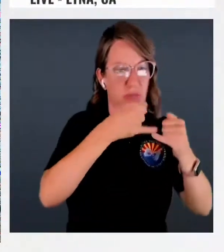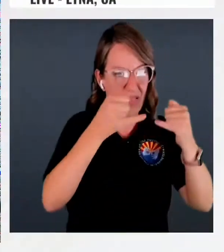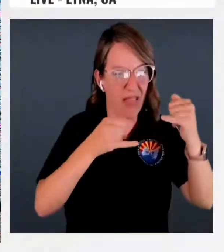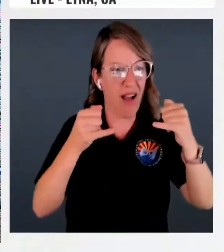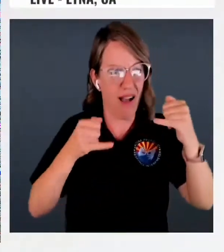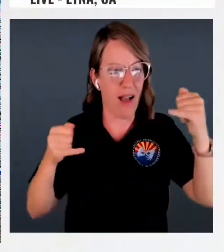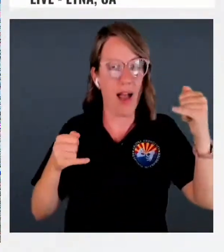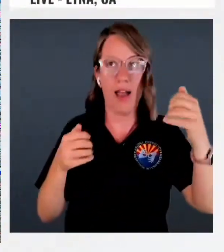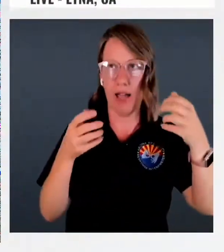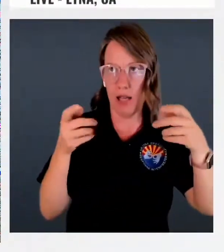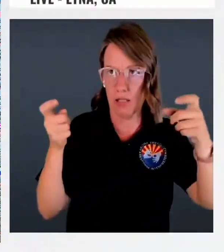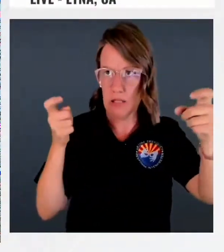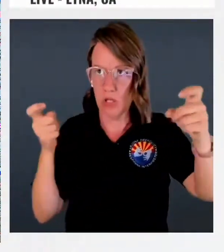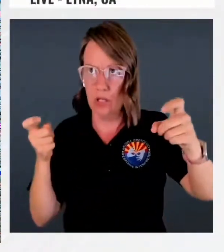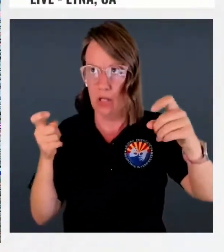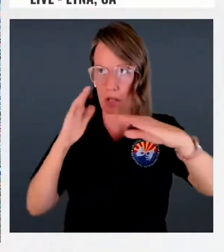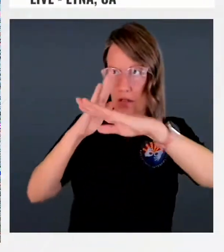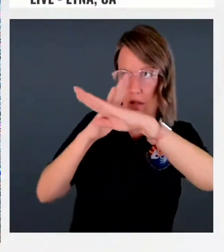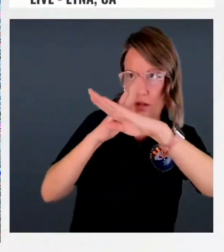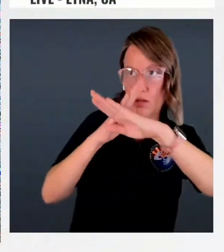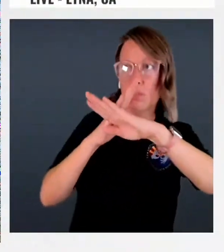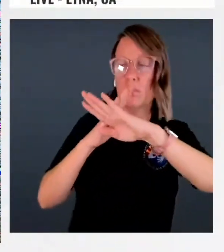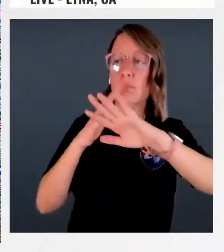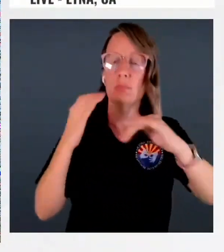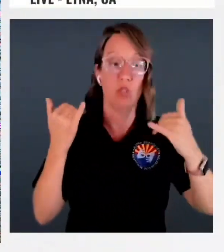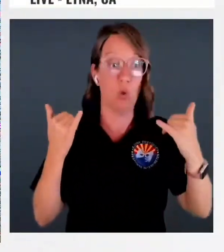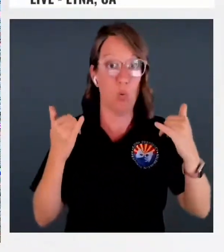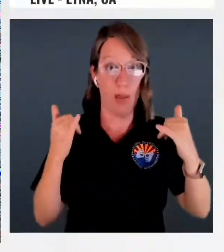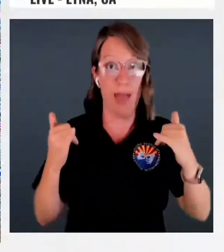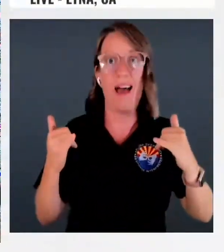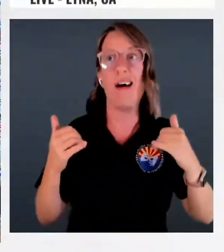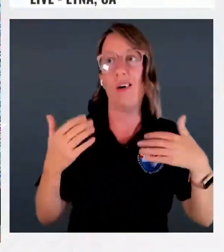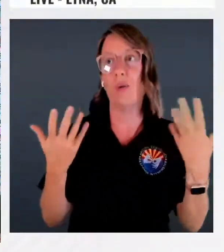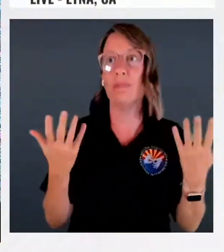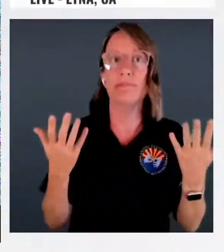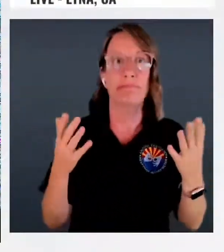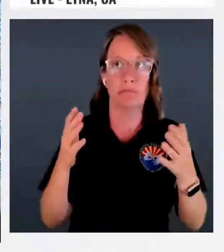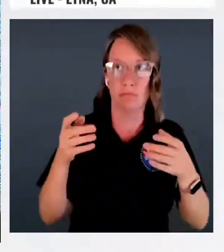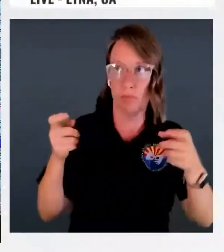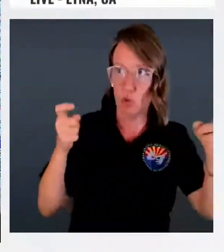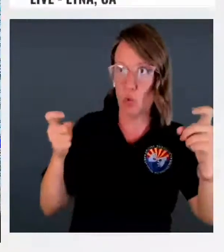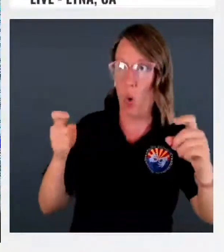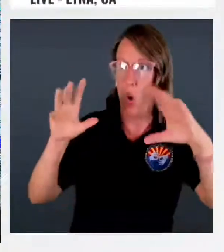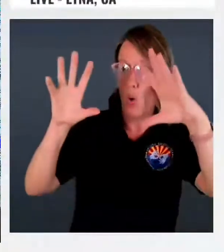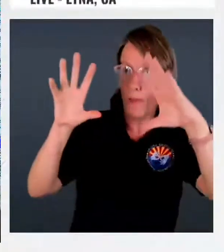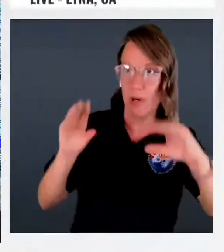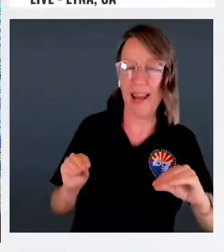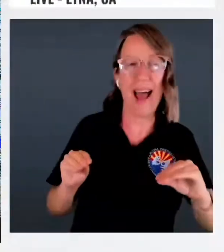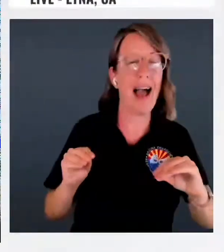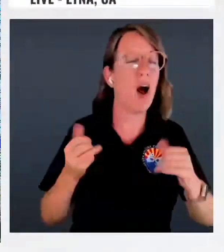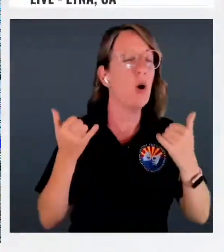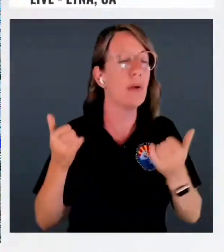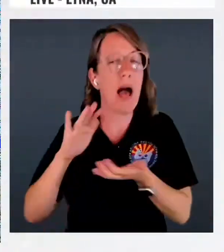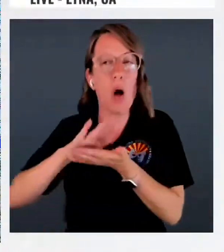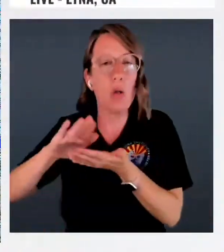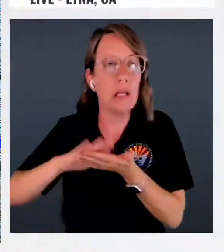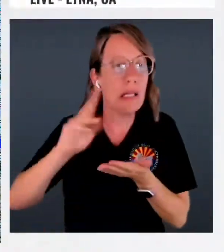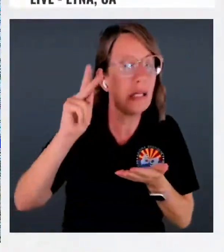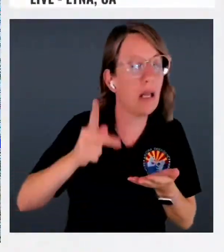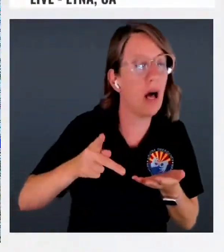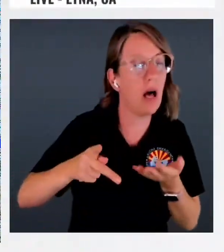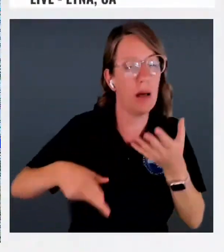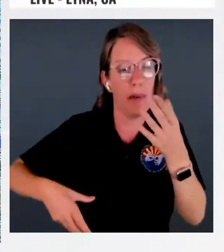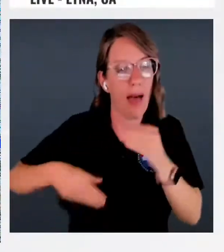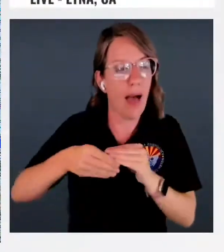now we're starting to plummet with hose lines to be able to begin that mop-up stage. Coming back around over here, over on the ridge on the